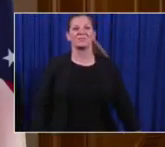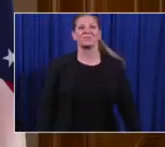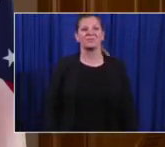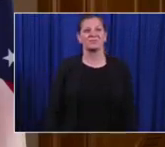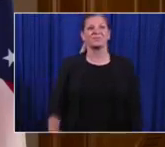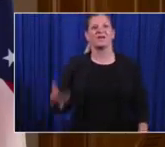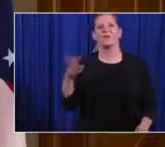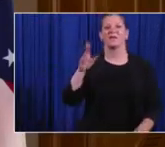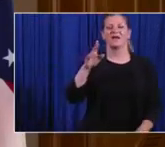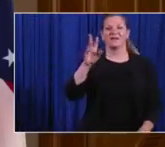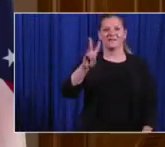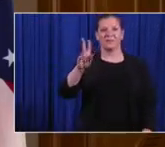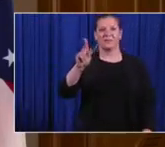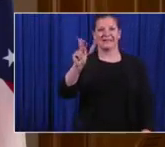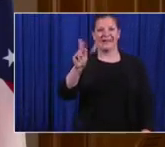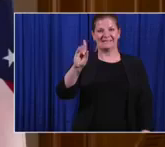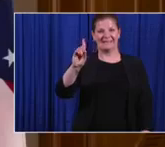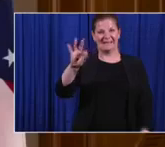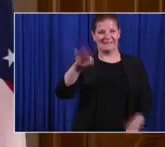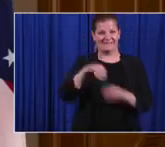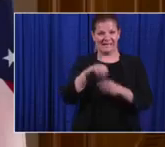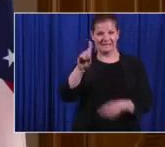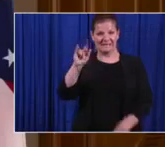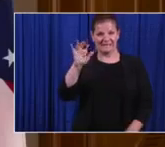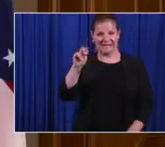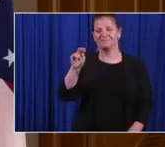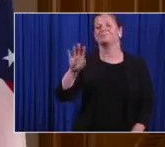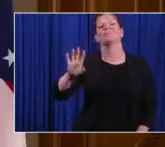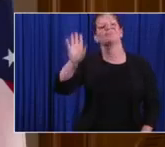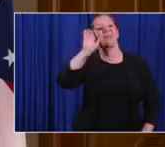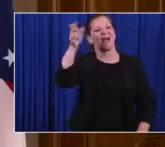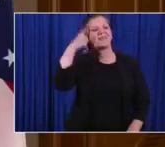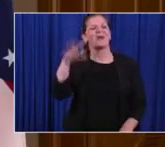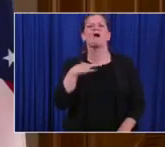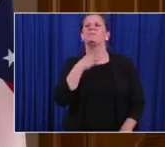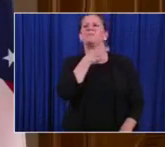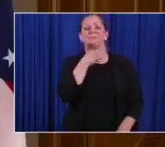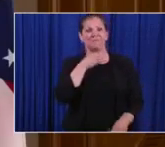Hi, Governor. I was just wondering, with those people that aren't wearing the mask